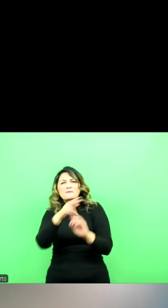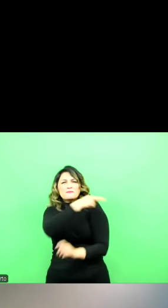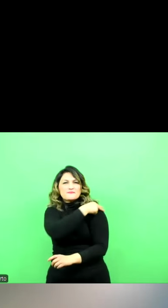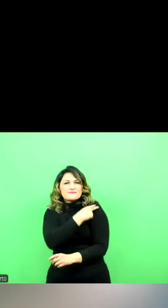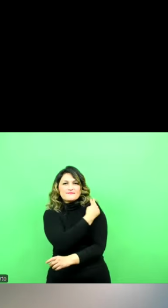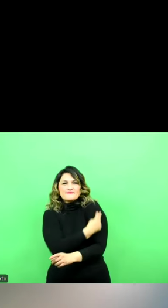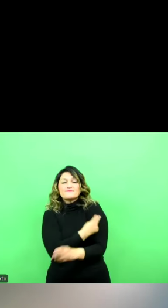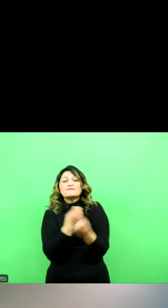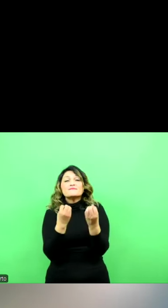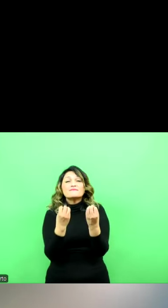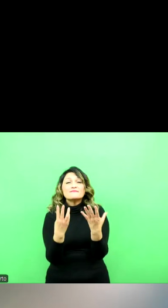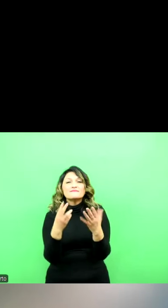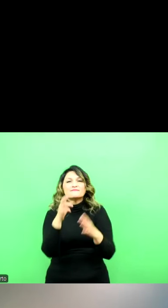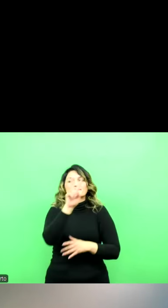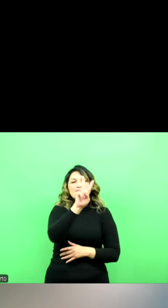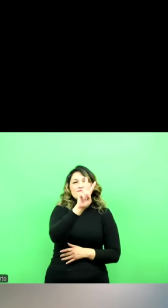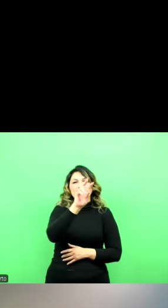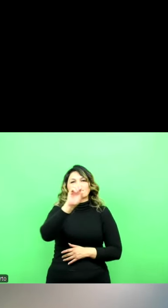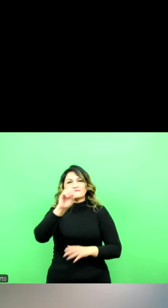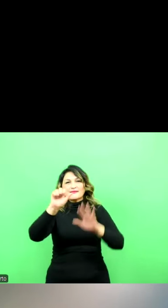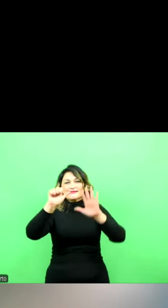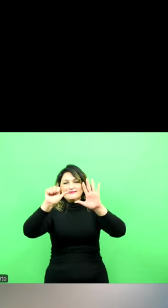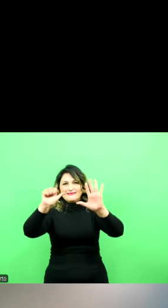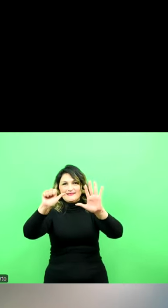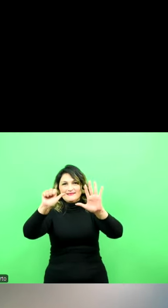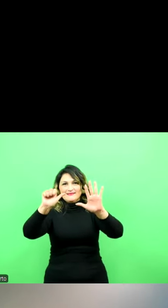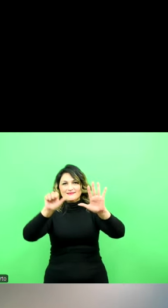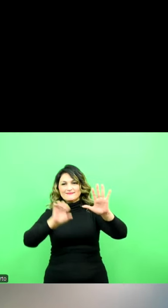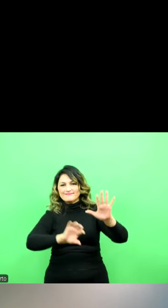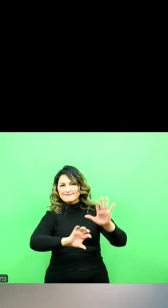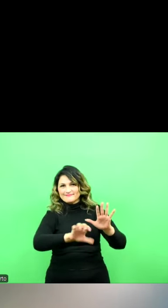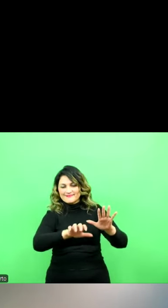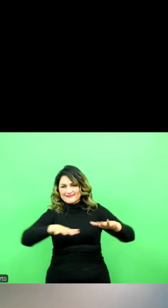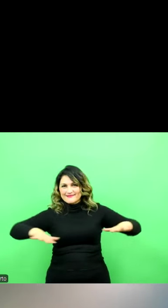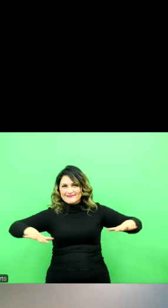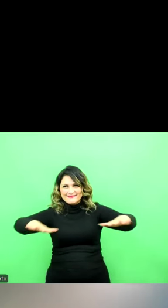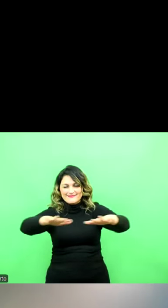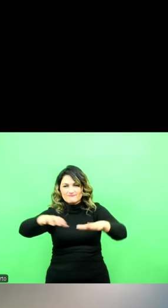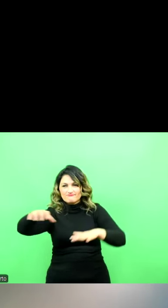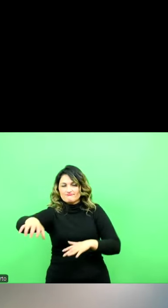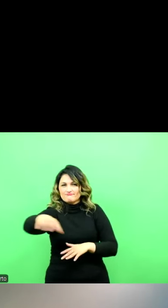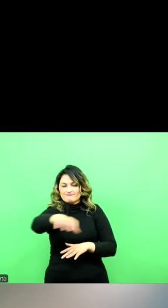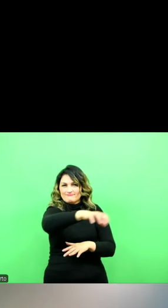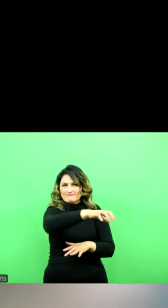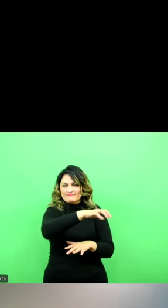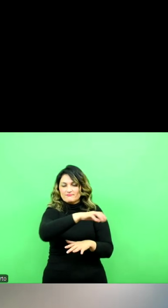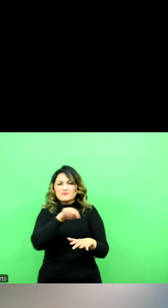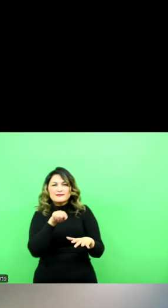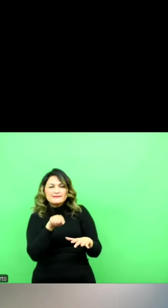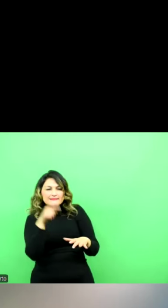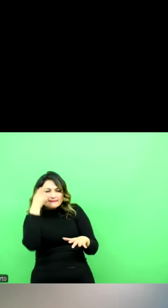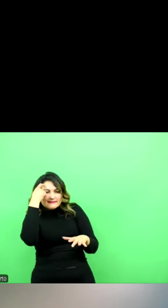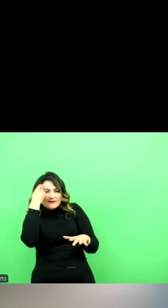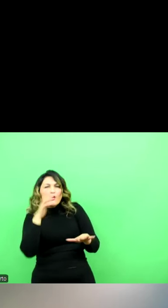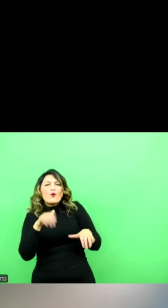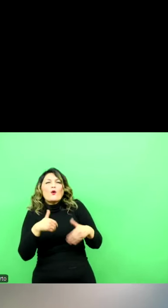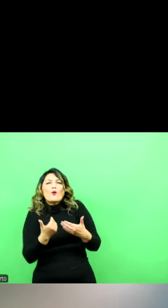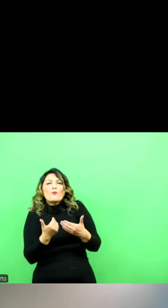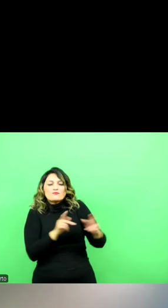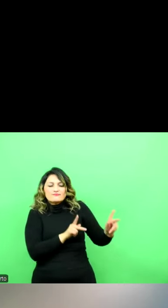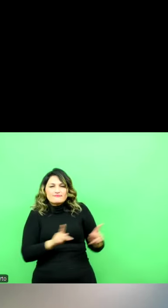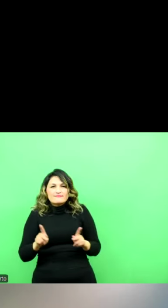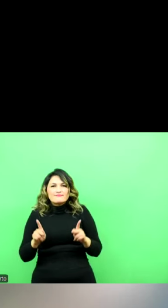hospitals all over the country. And we also offered online and on-site technical